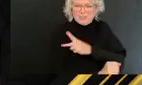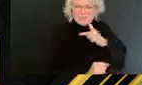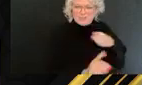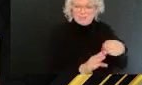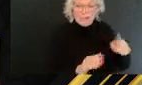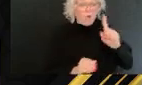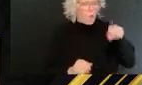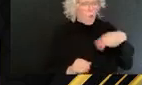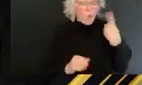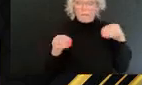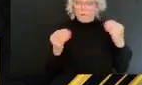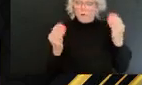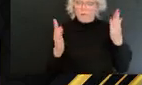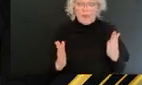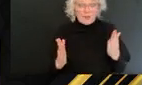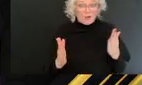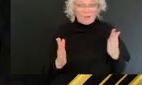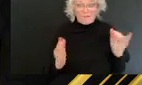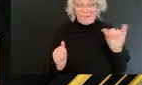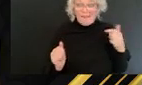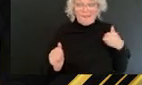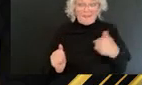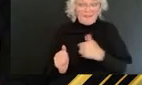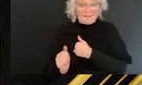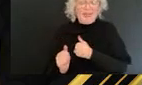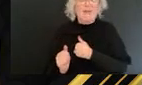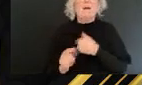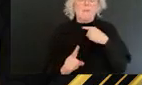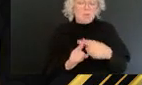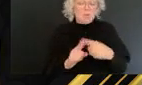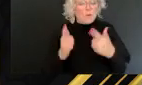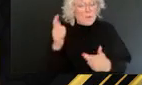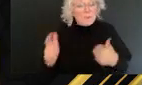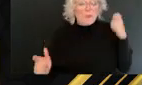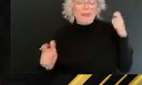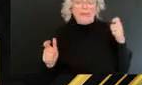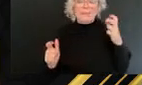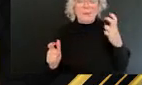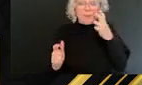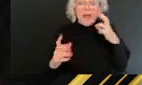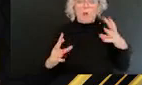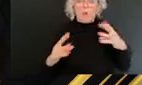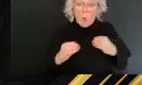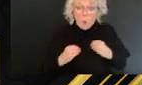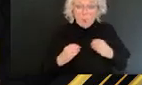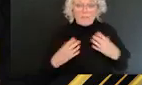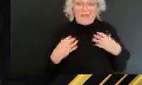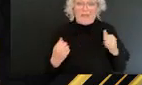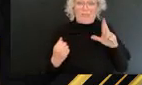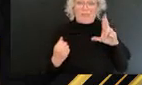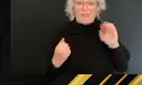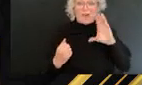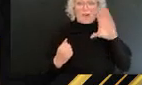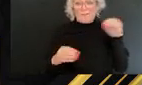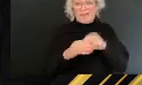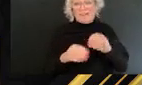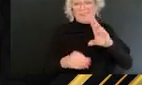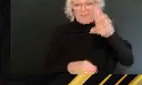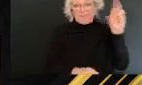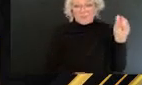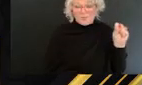only provider of its kind. We're the largest blind-owned healthcare company in the country. Everything that we do is focused